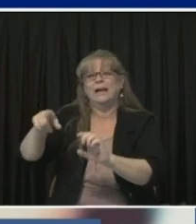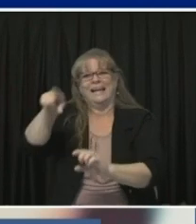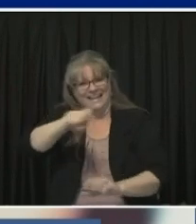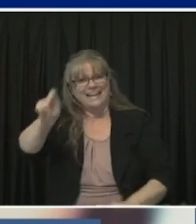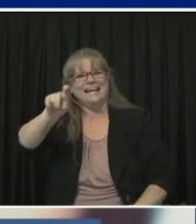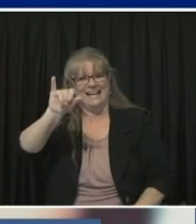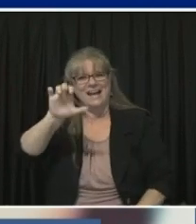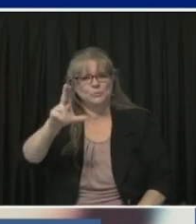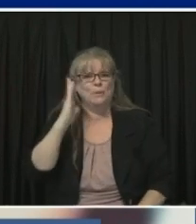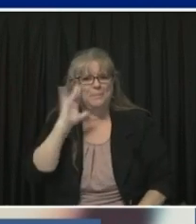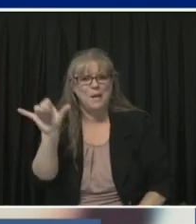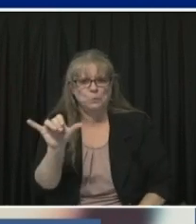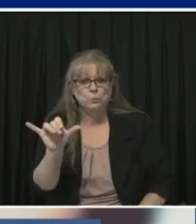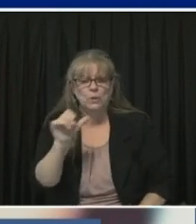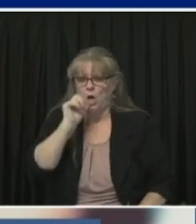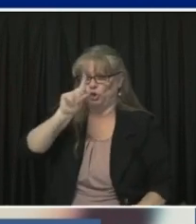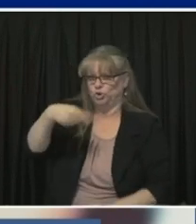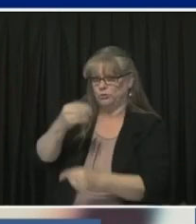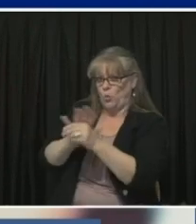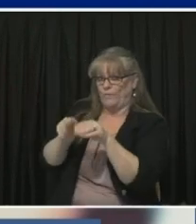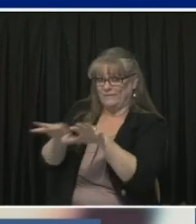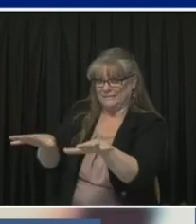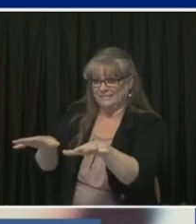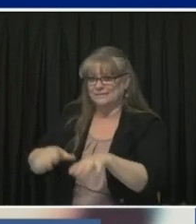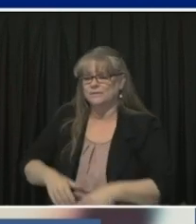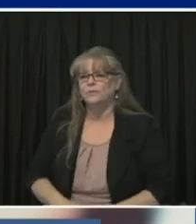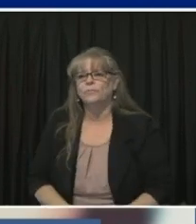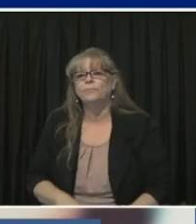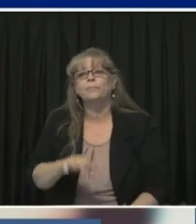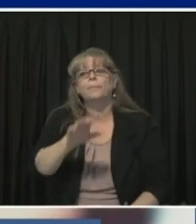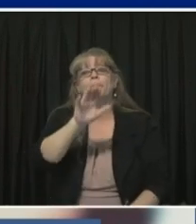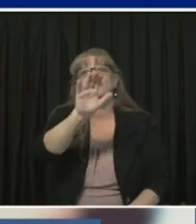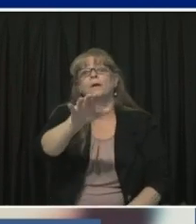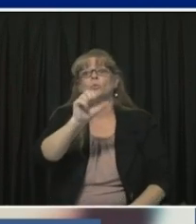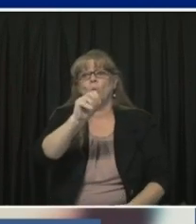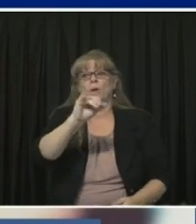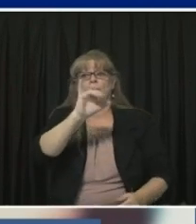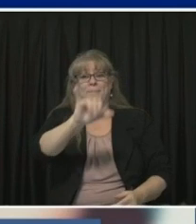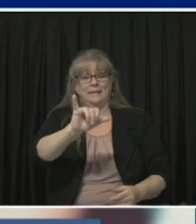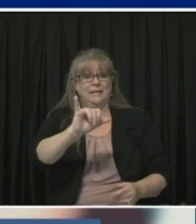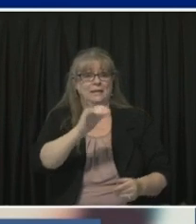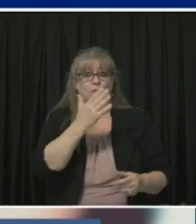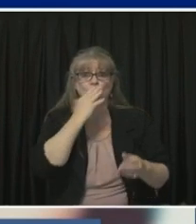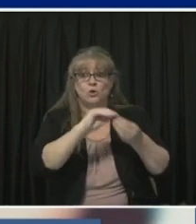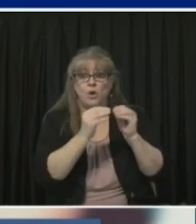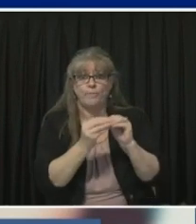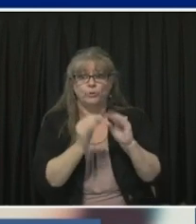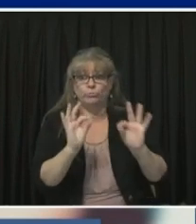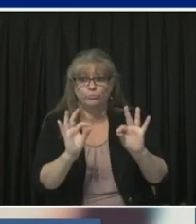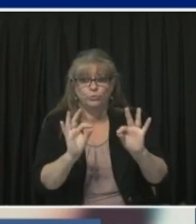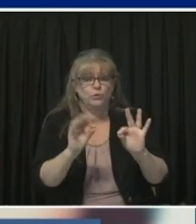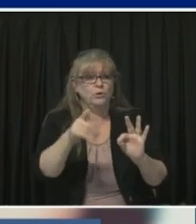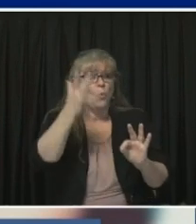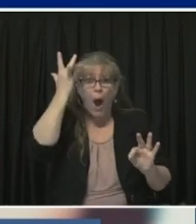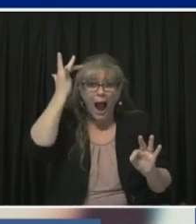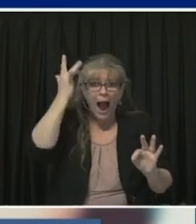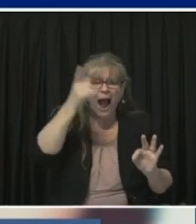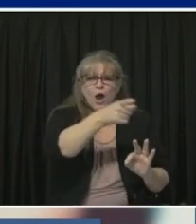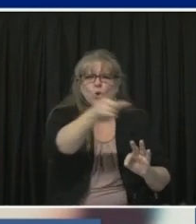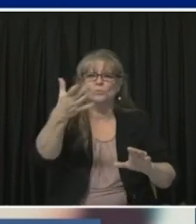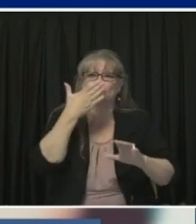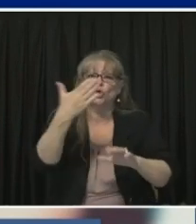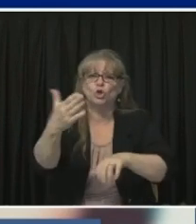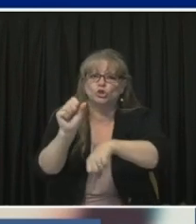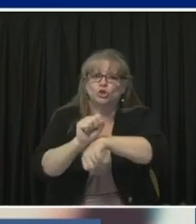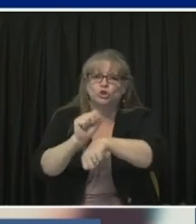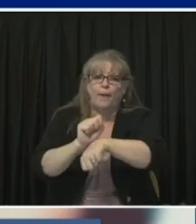accident. We got there because you stayed at home successfully and are now acting safer at home and taking the appropriate measures